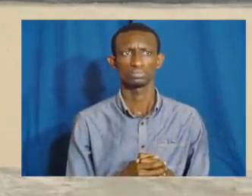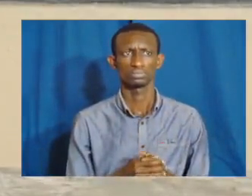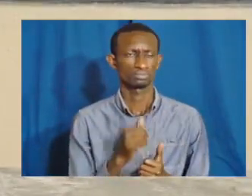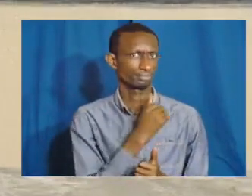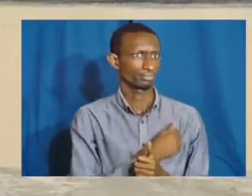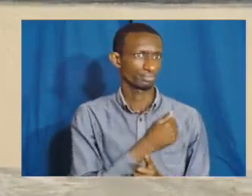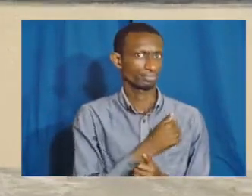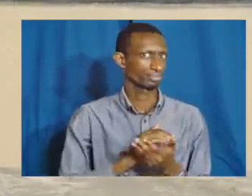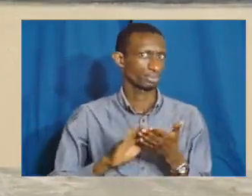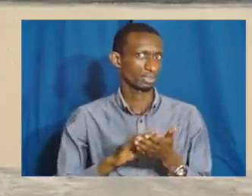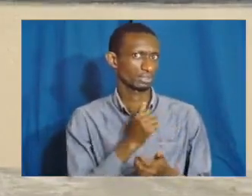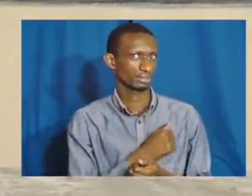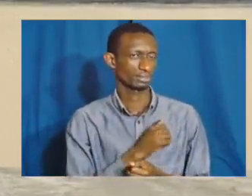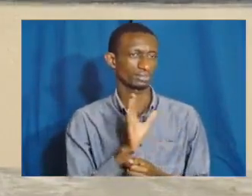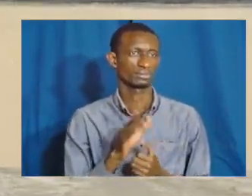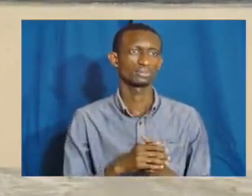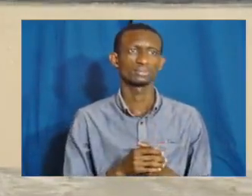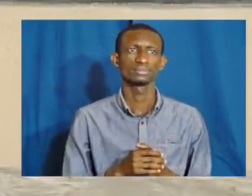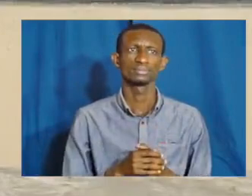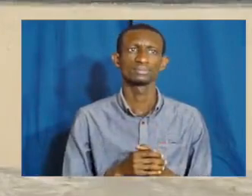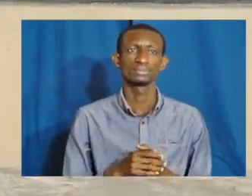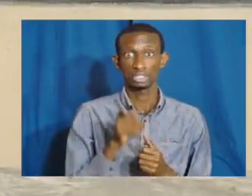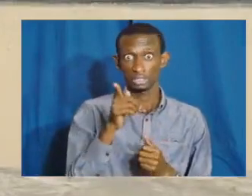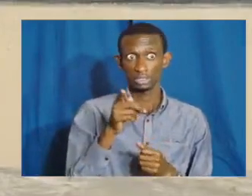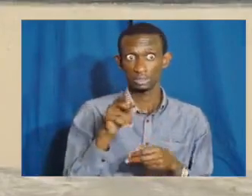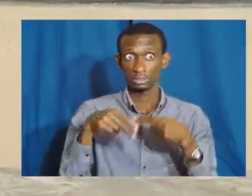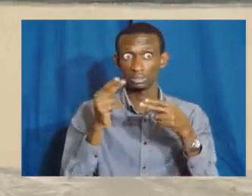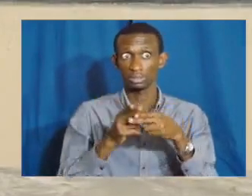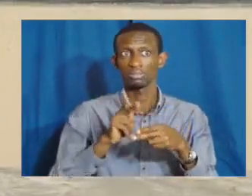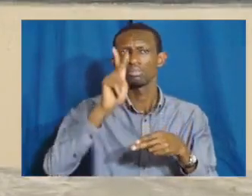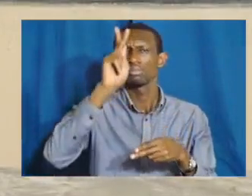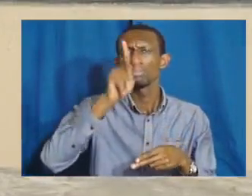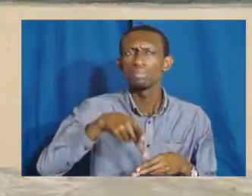sorry, we'll come back to the chain isomerism. This is position.